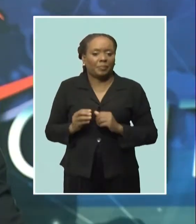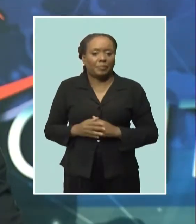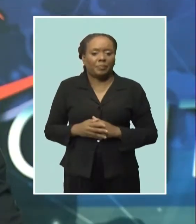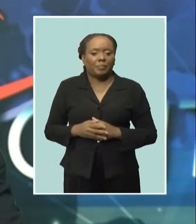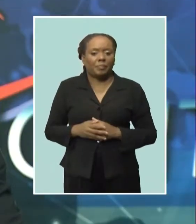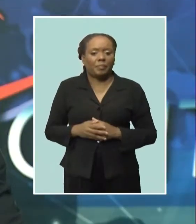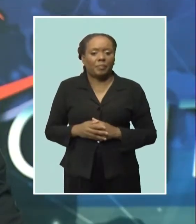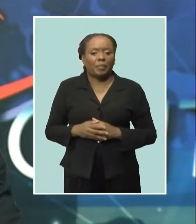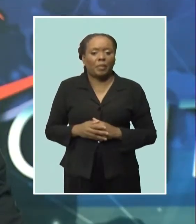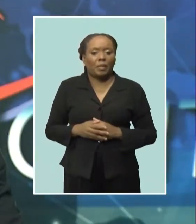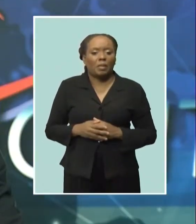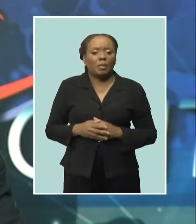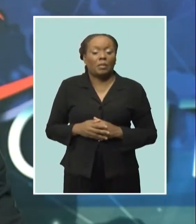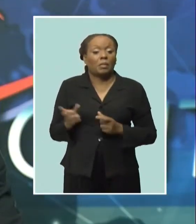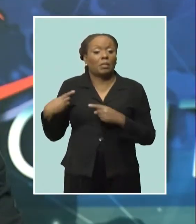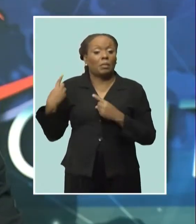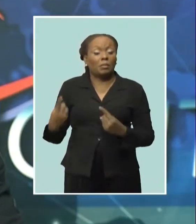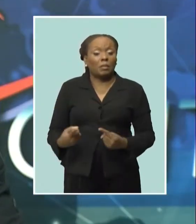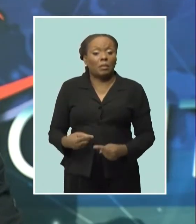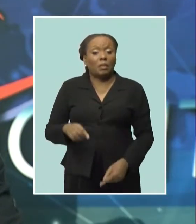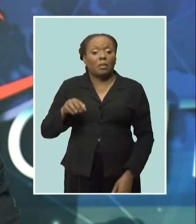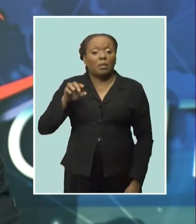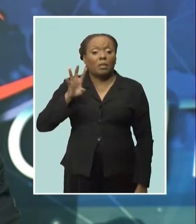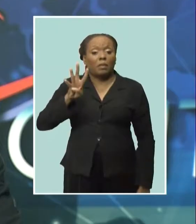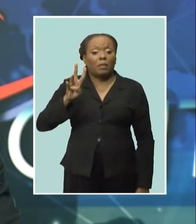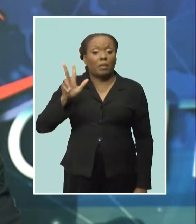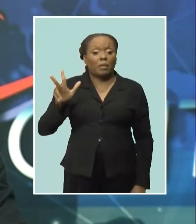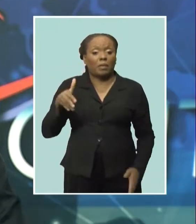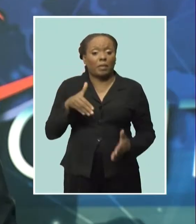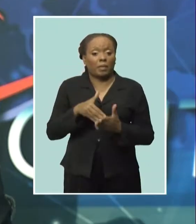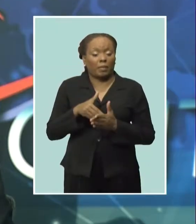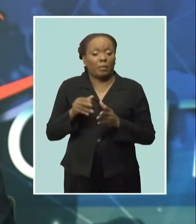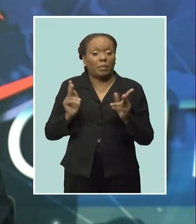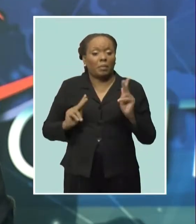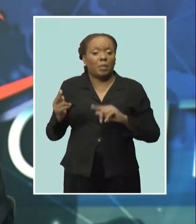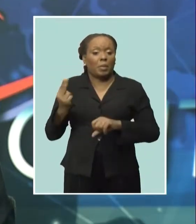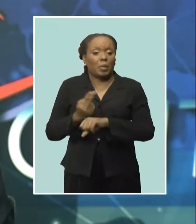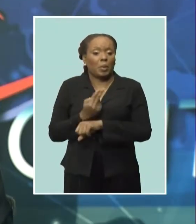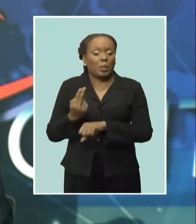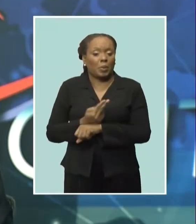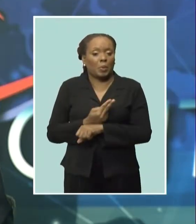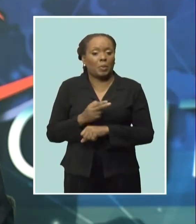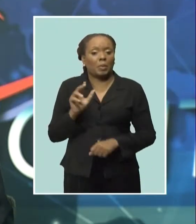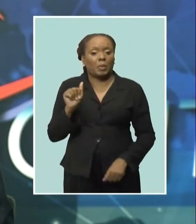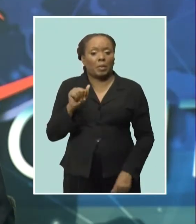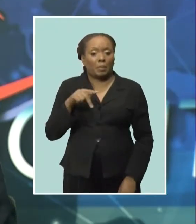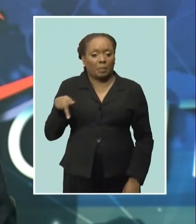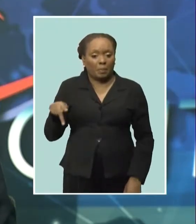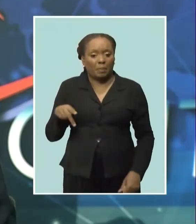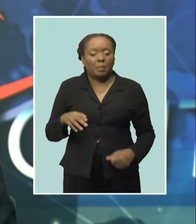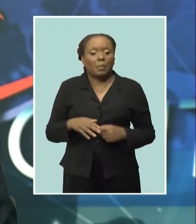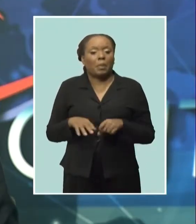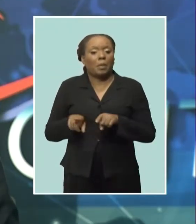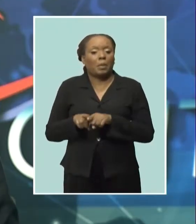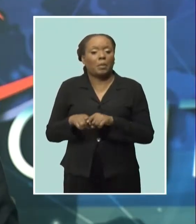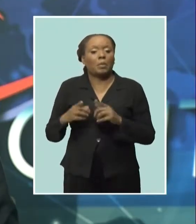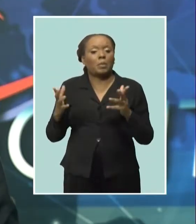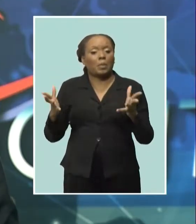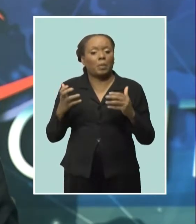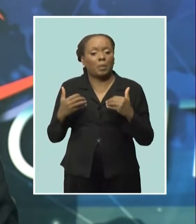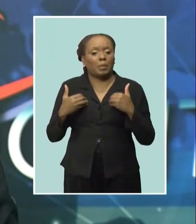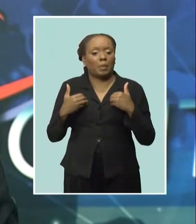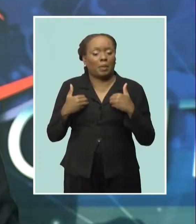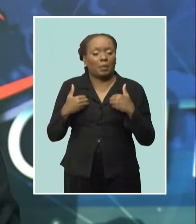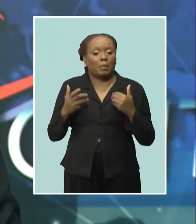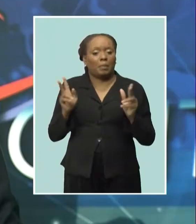Minister Abrams notes that there are 43,000 users of the system, and in an effort to reach more people, they have employed the services of those